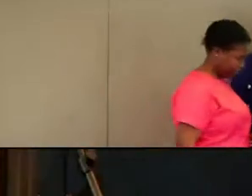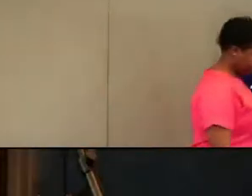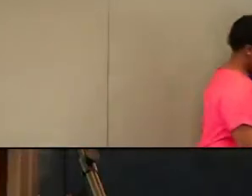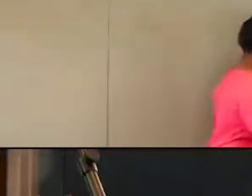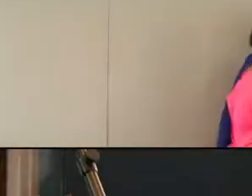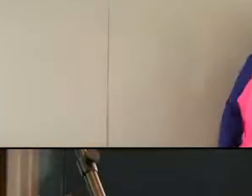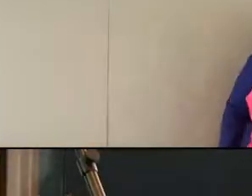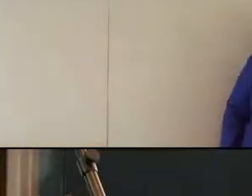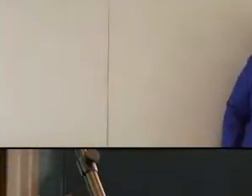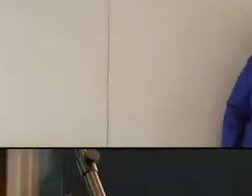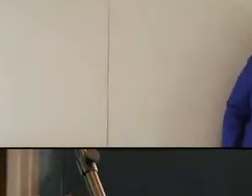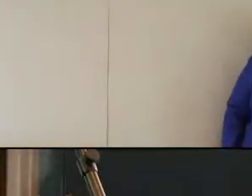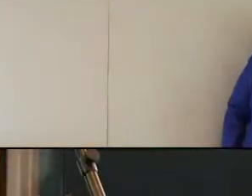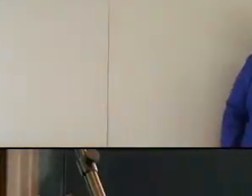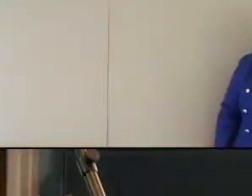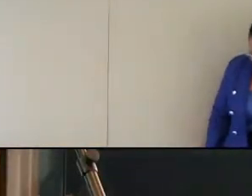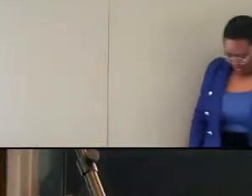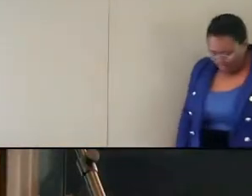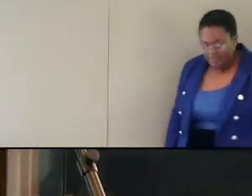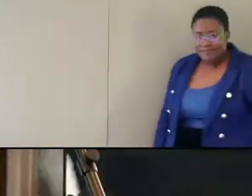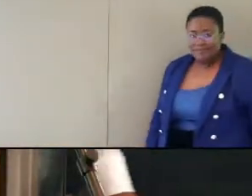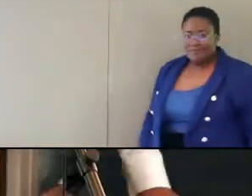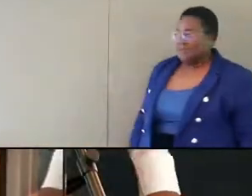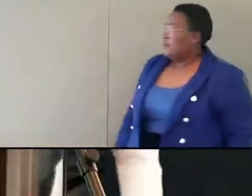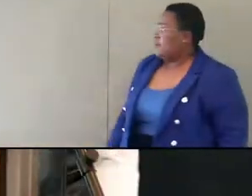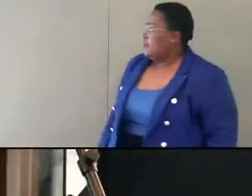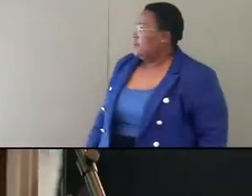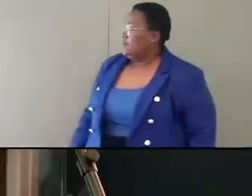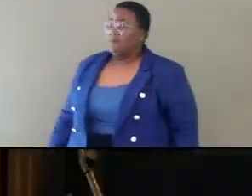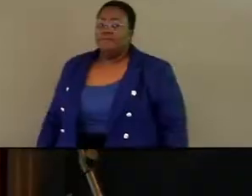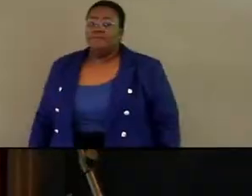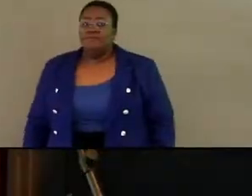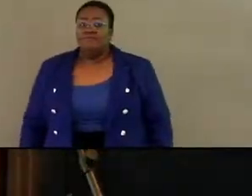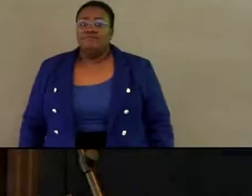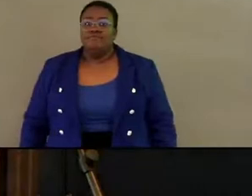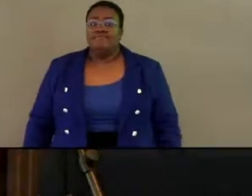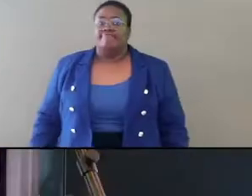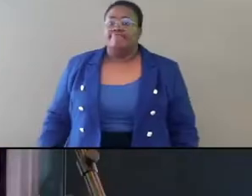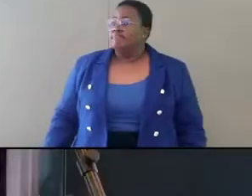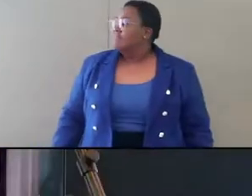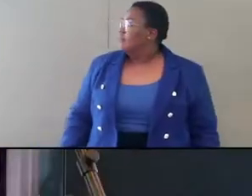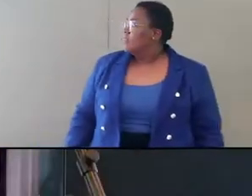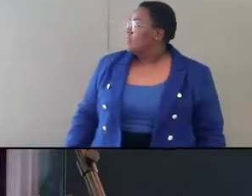do I have time please I don't have